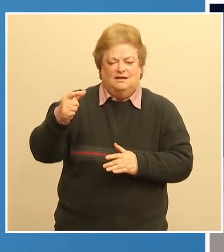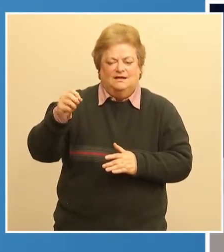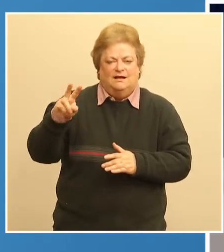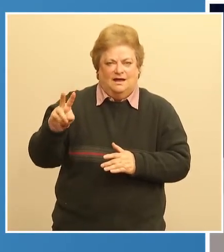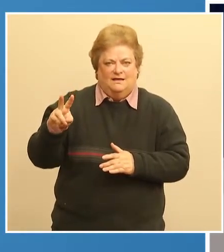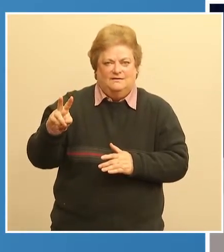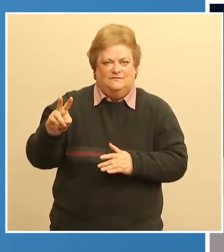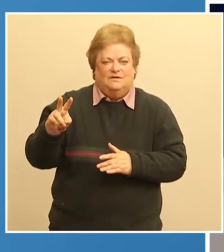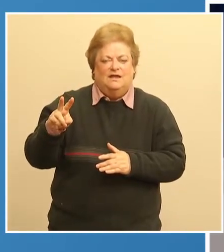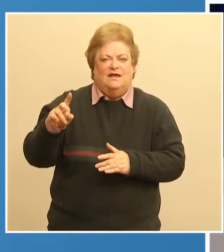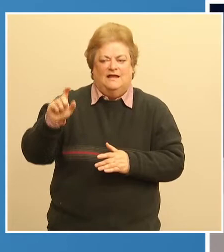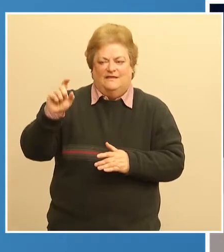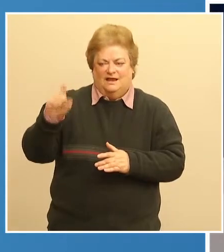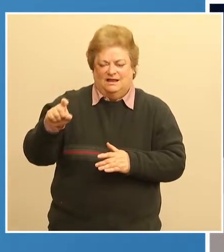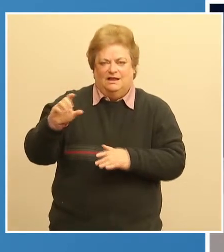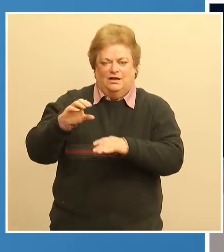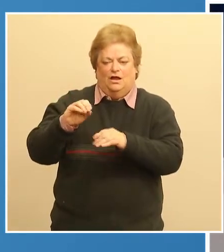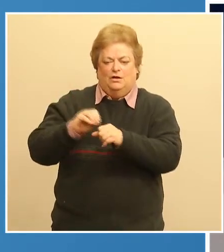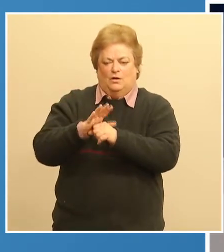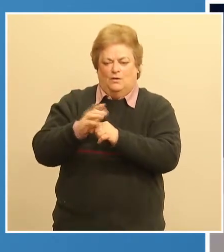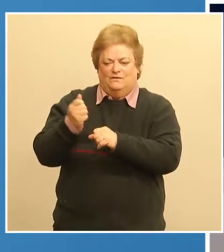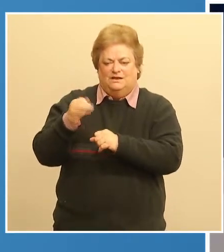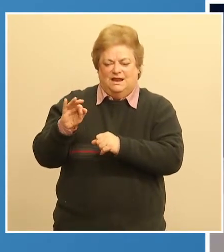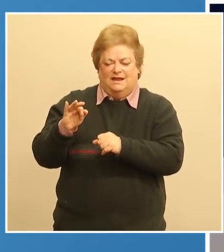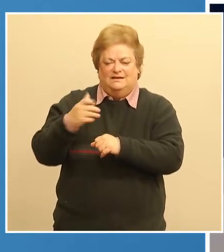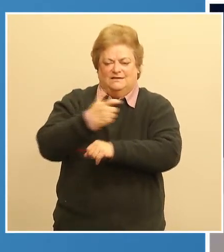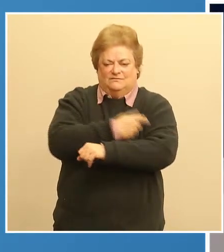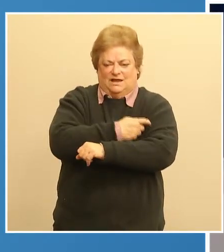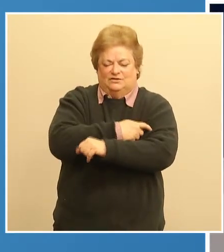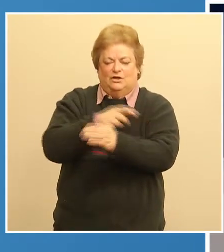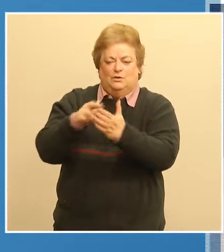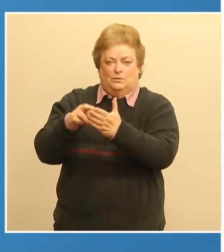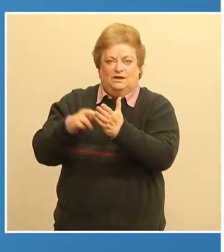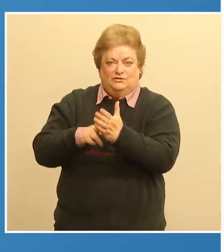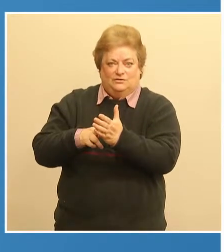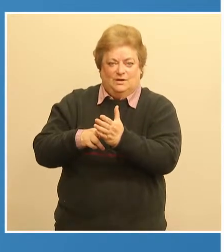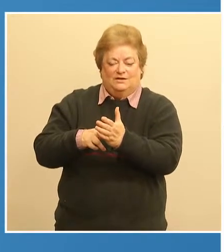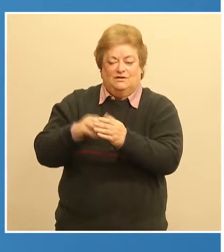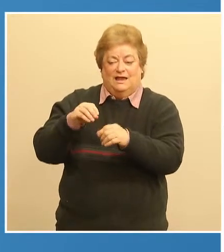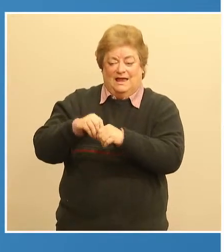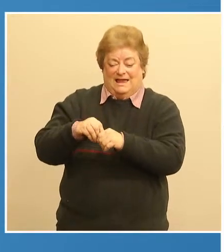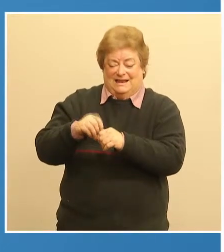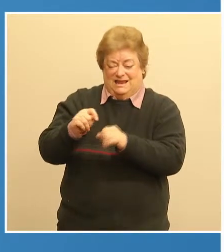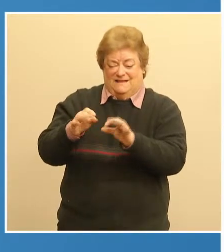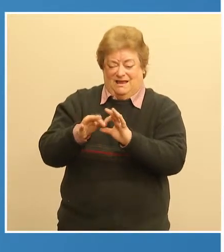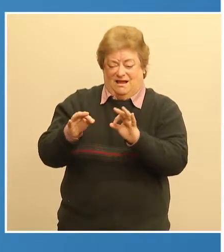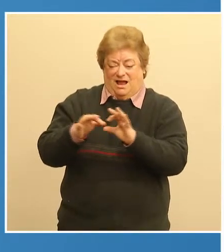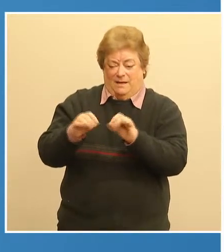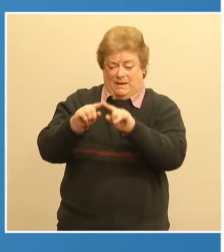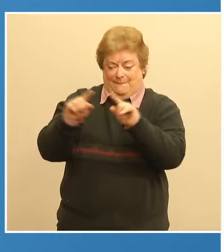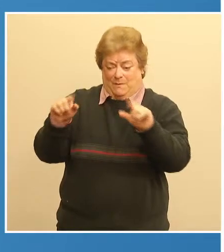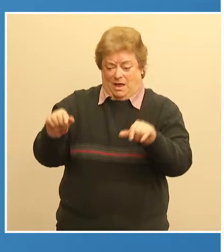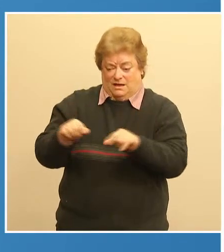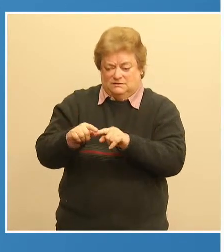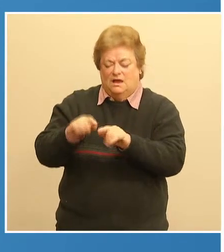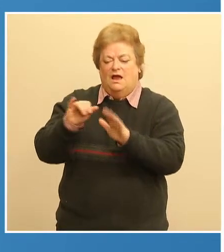lnk.ne.gov, and then click on the COVID-19 vaccine registration, and in the comments, identify yourself as homebound, and